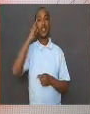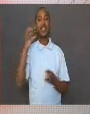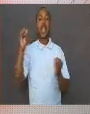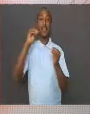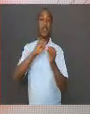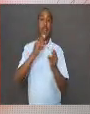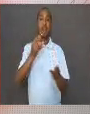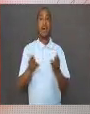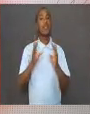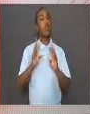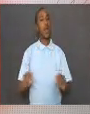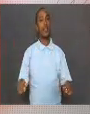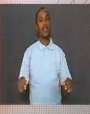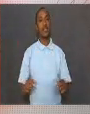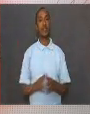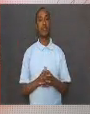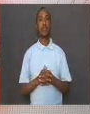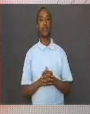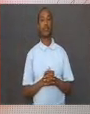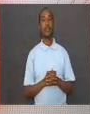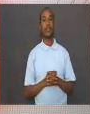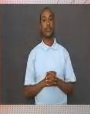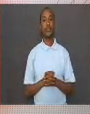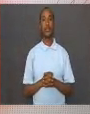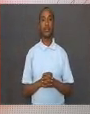that extra mass went.